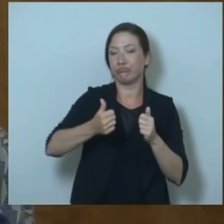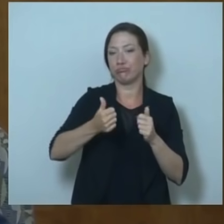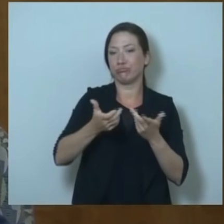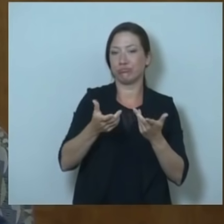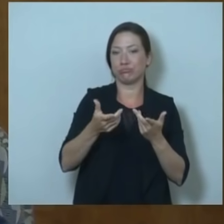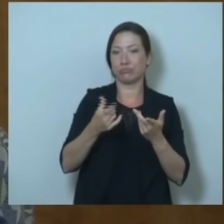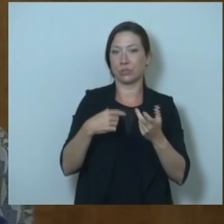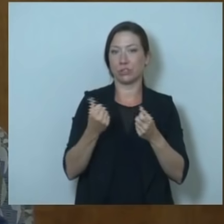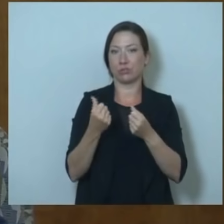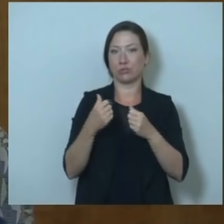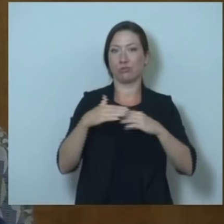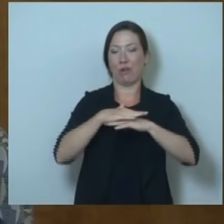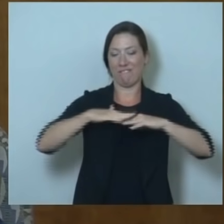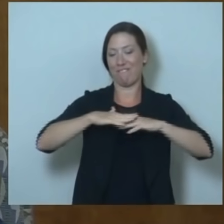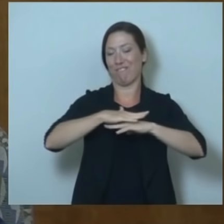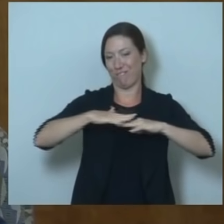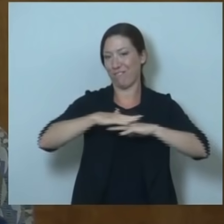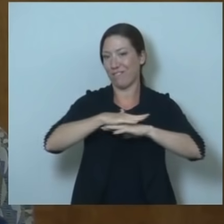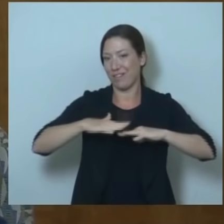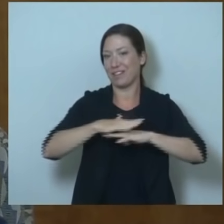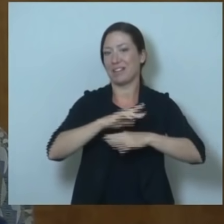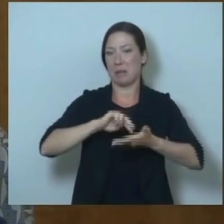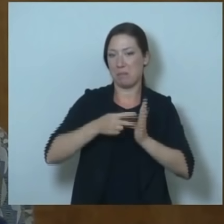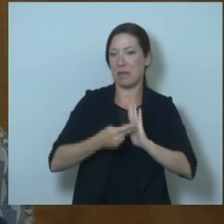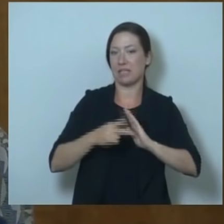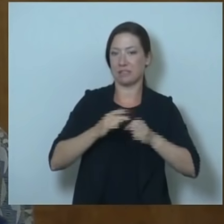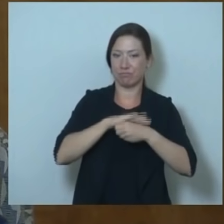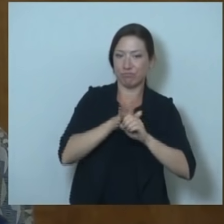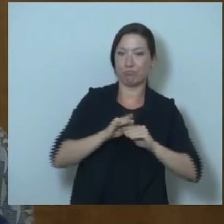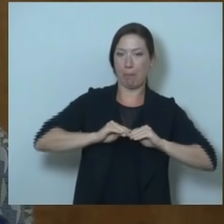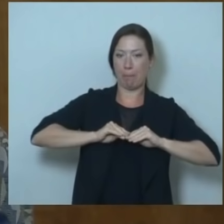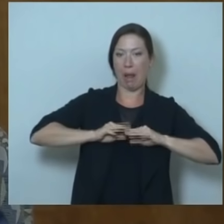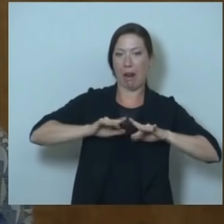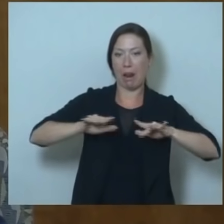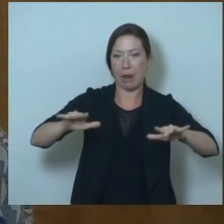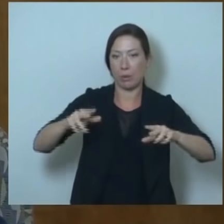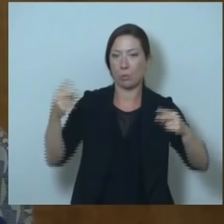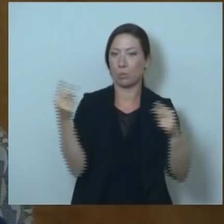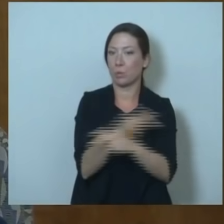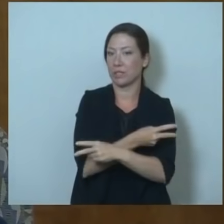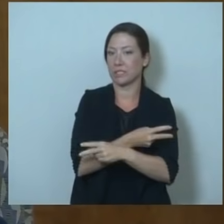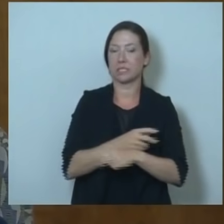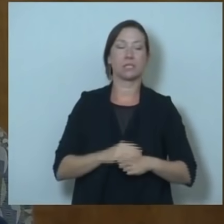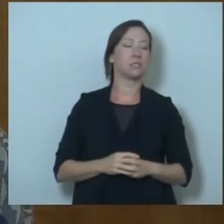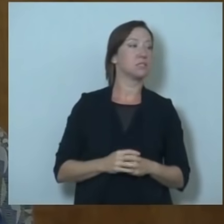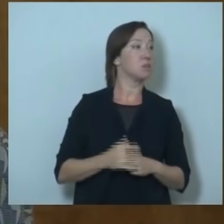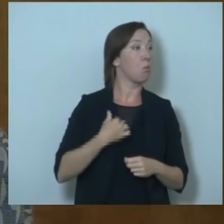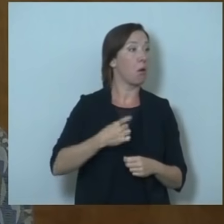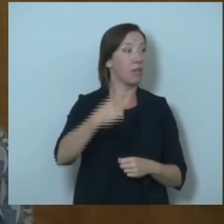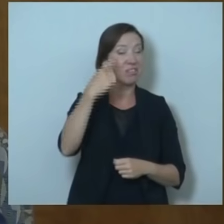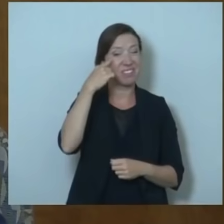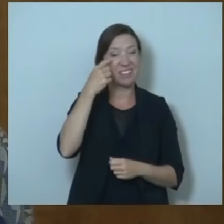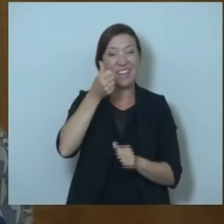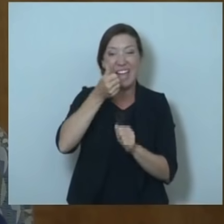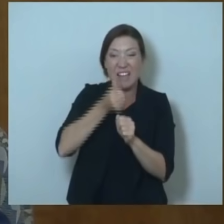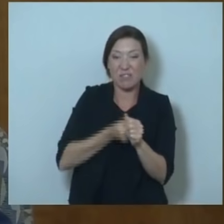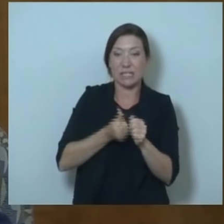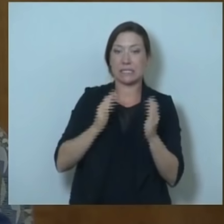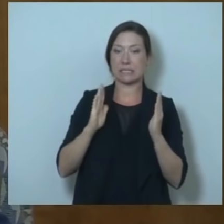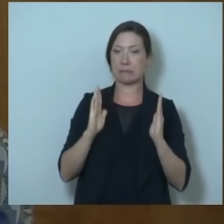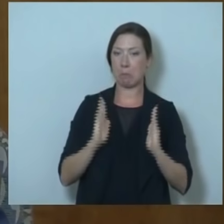southern New Mexico and increase the rate of spread there. So I think every small